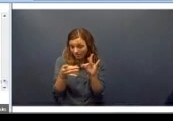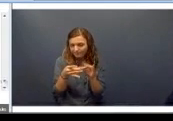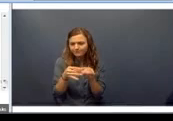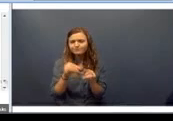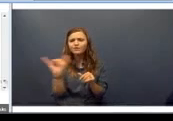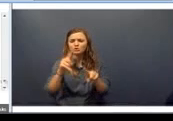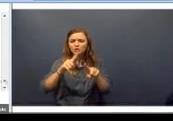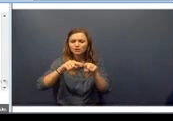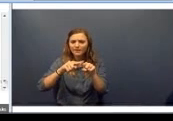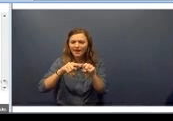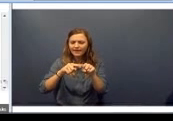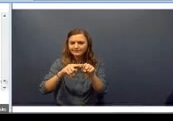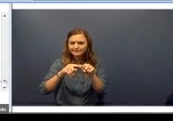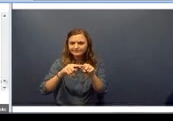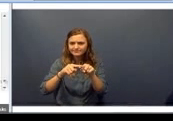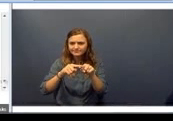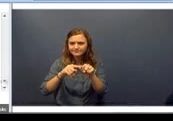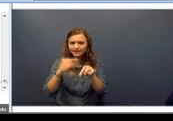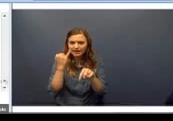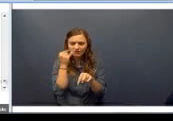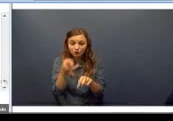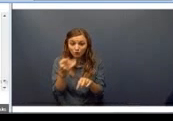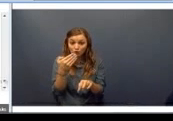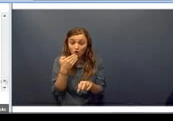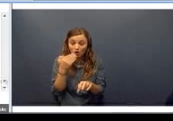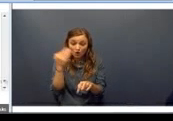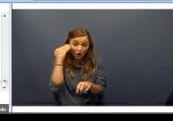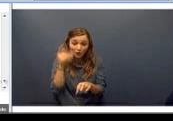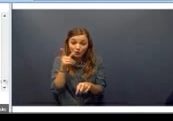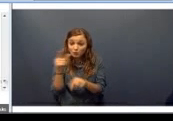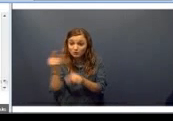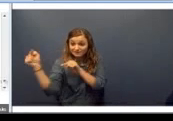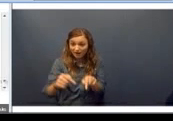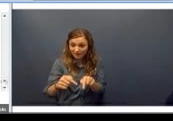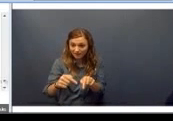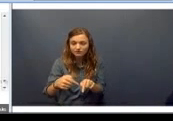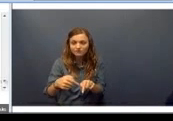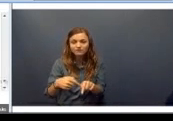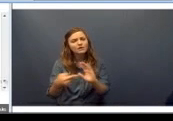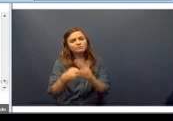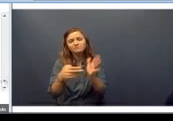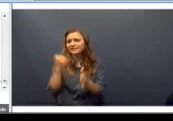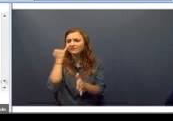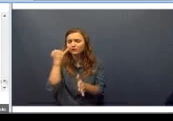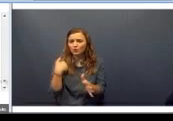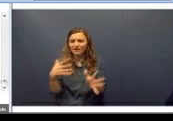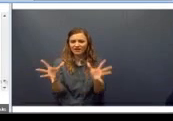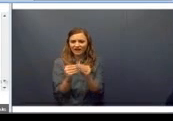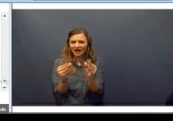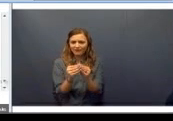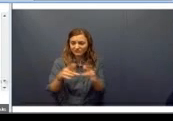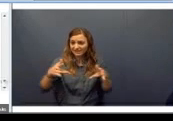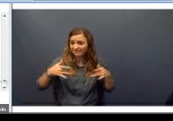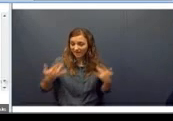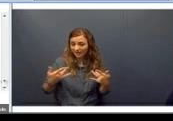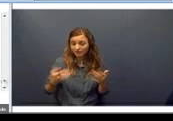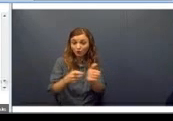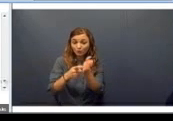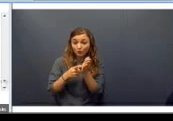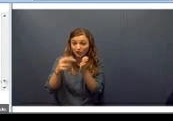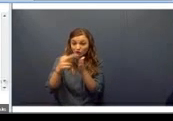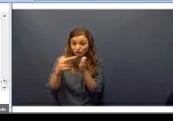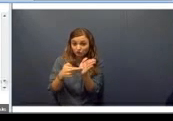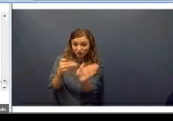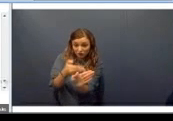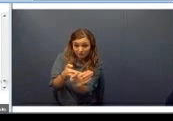it. This is John Myers. I'll just add one thing. It also depends whether or not you know who's coming. So if you have a conference